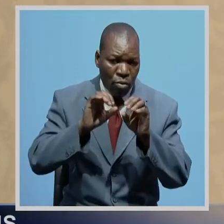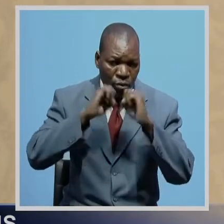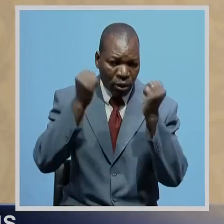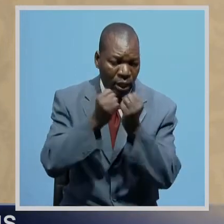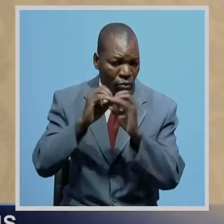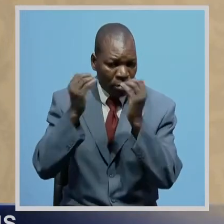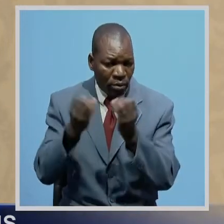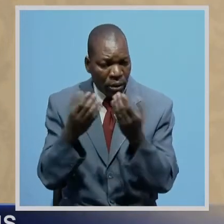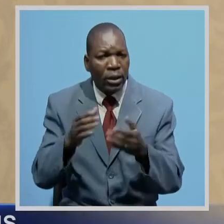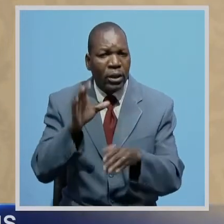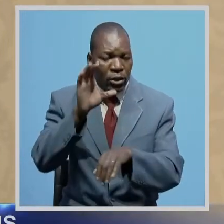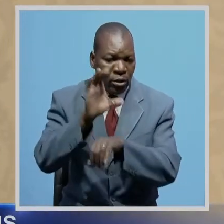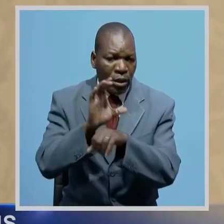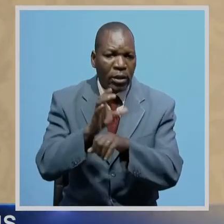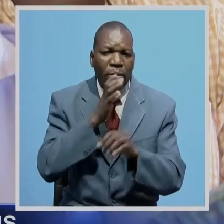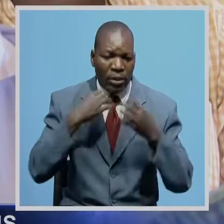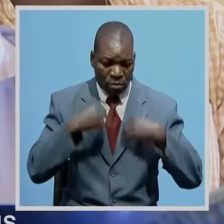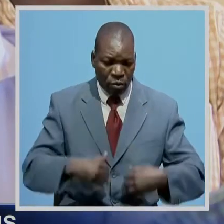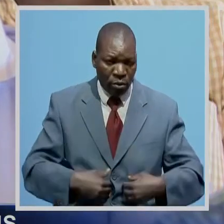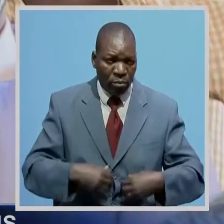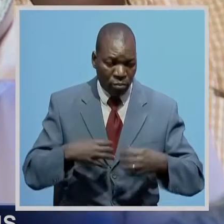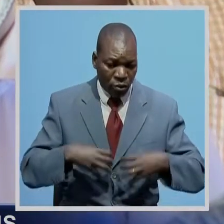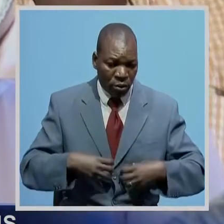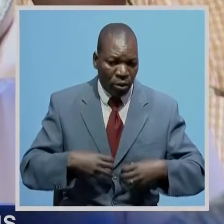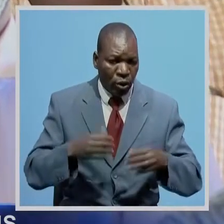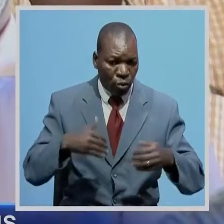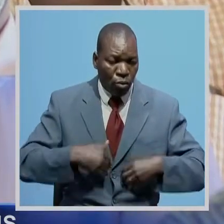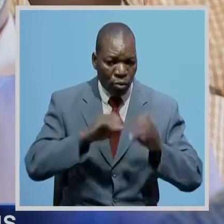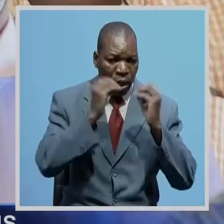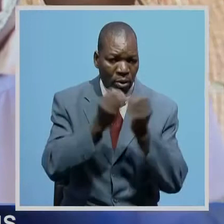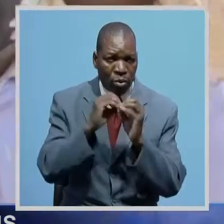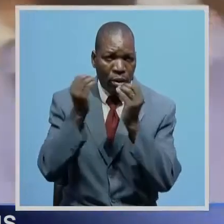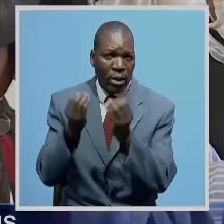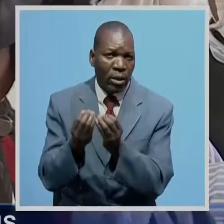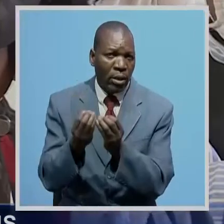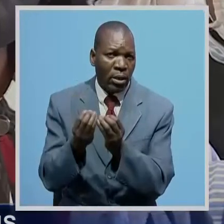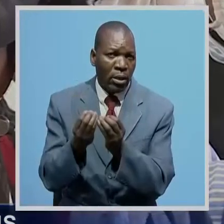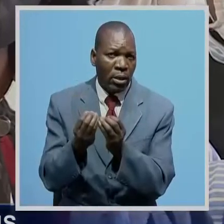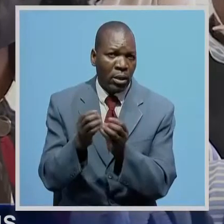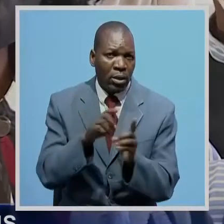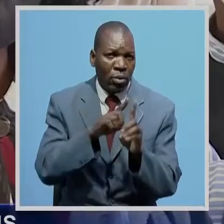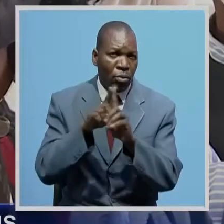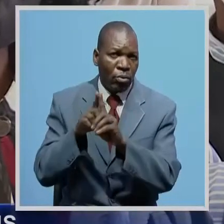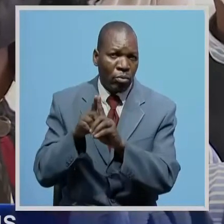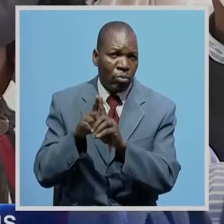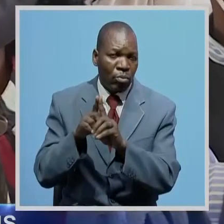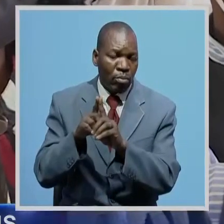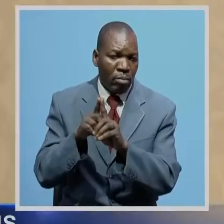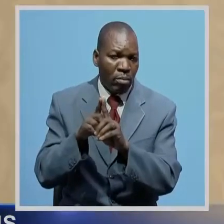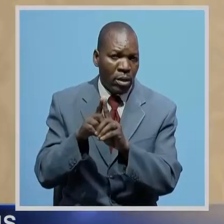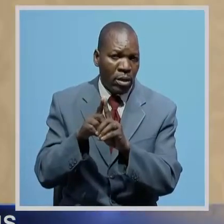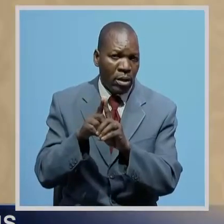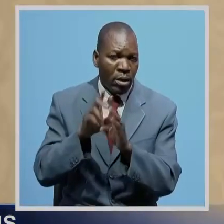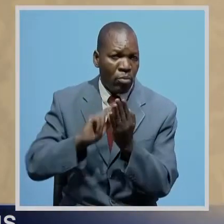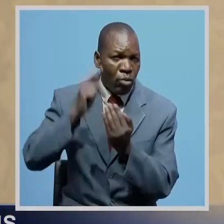mother bodies, youth organizations, youth who are working with international NGOs and agencies,